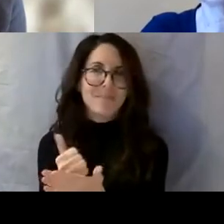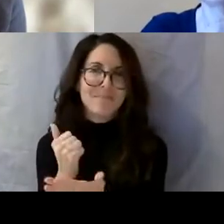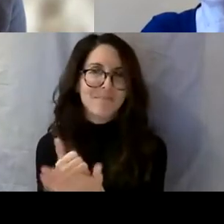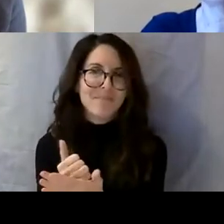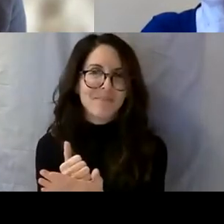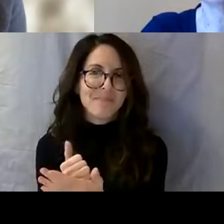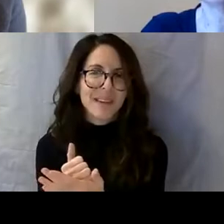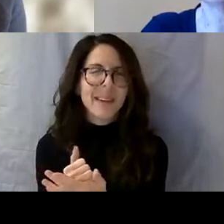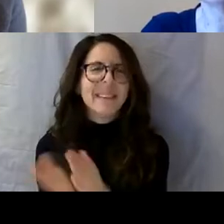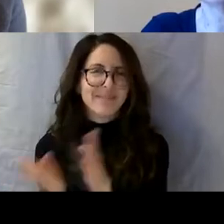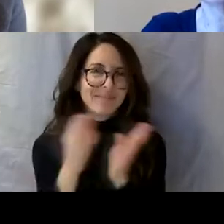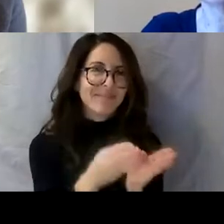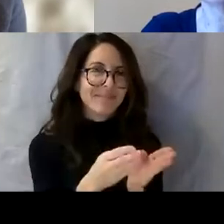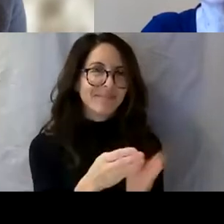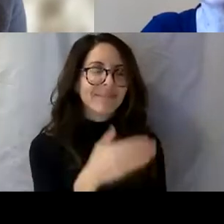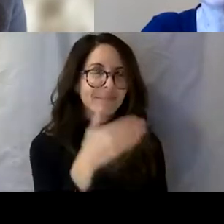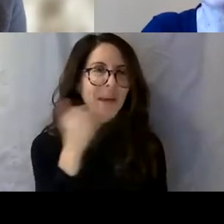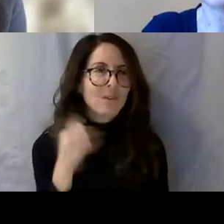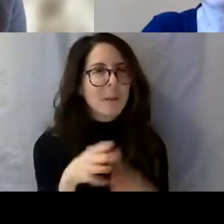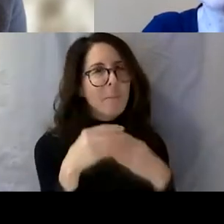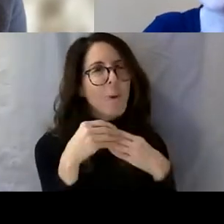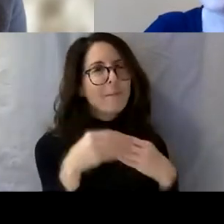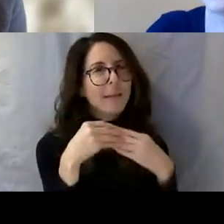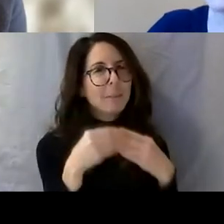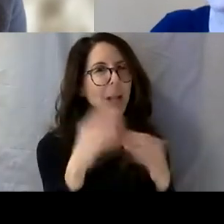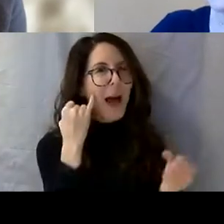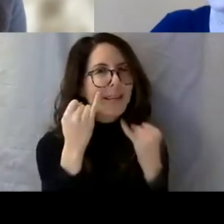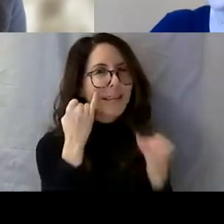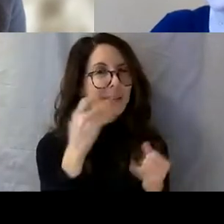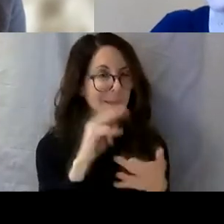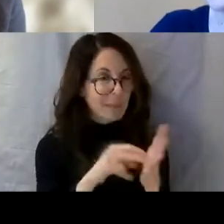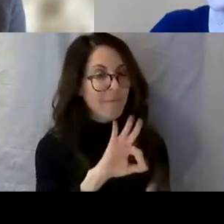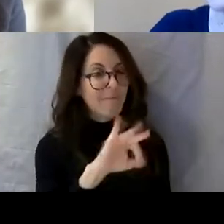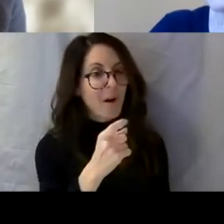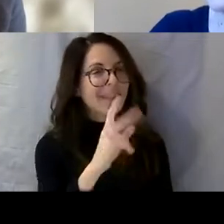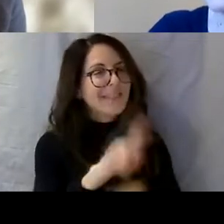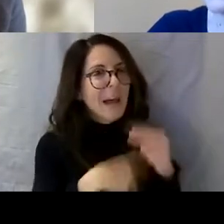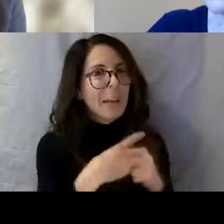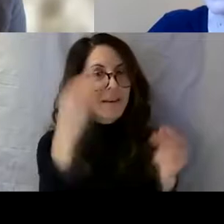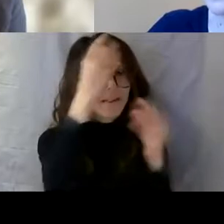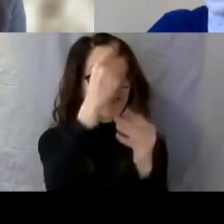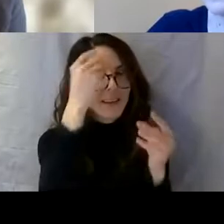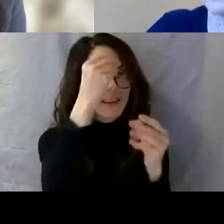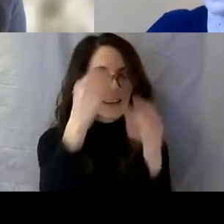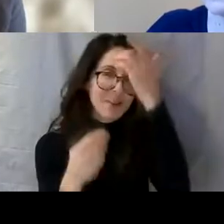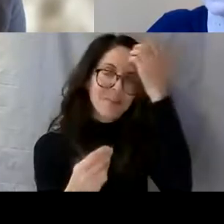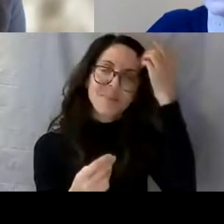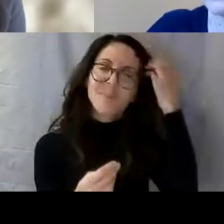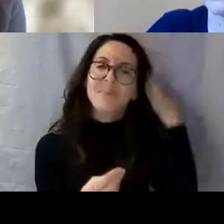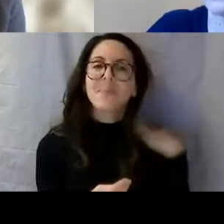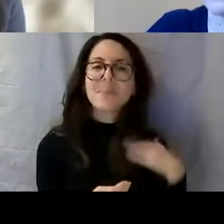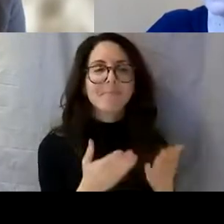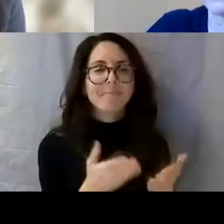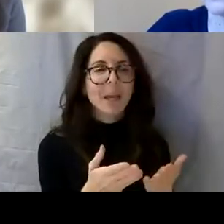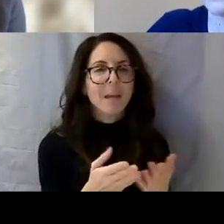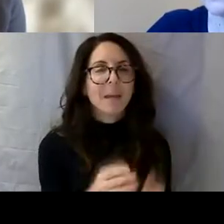many flexible approaches. Fox types, will bring challenging